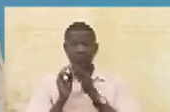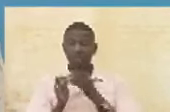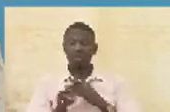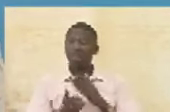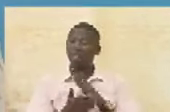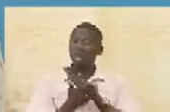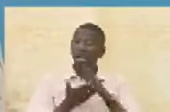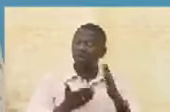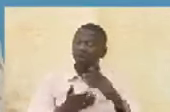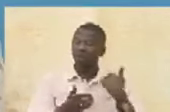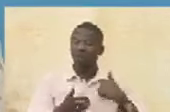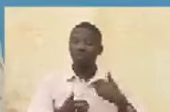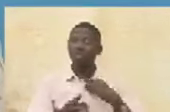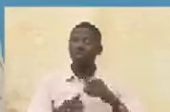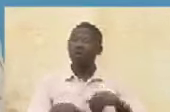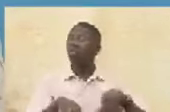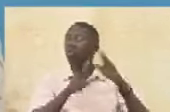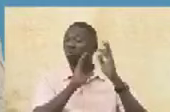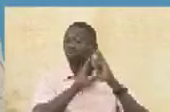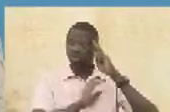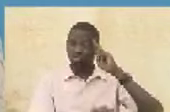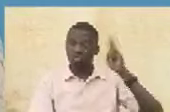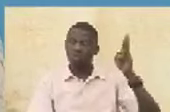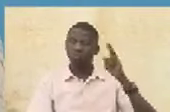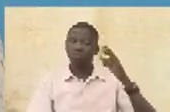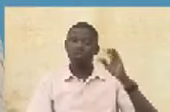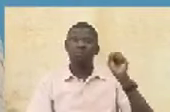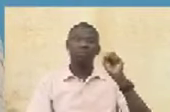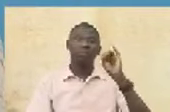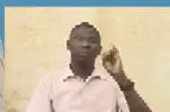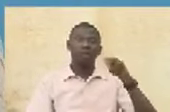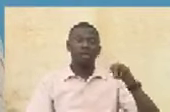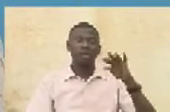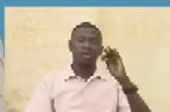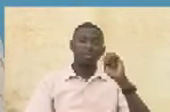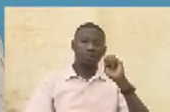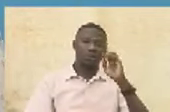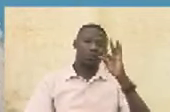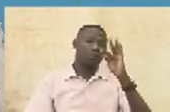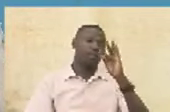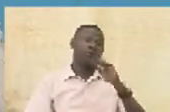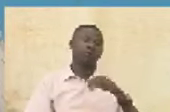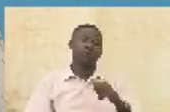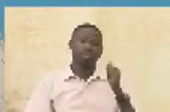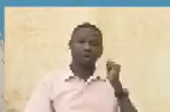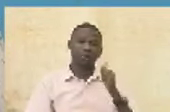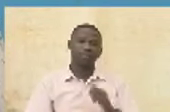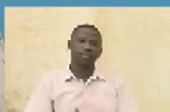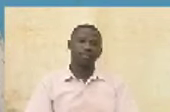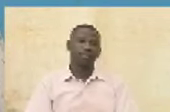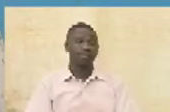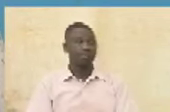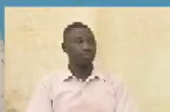I informed her that they said half of the people who were here were taken home